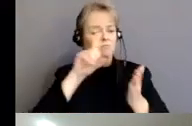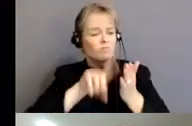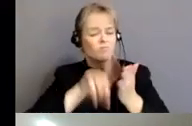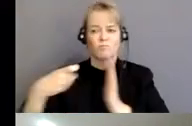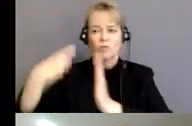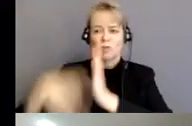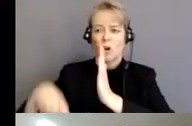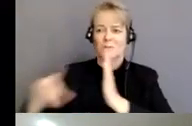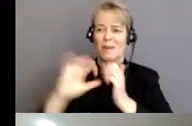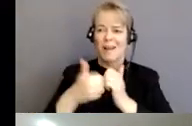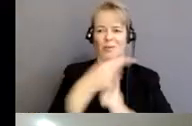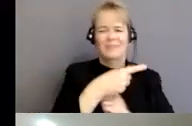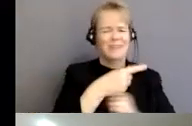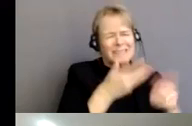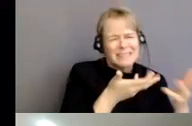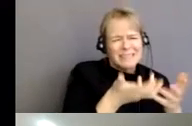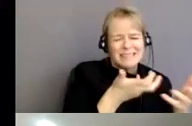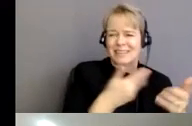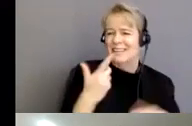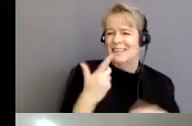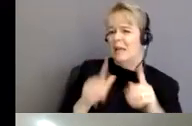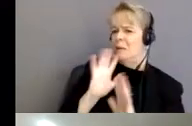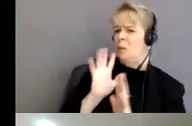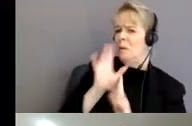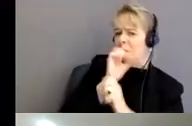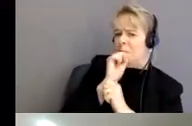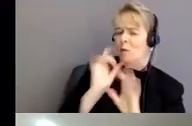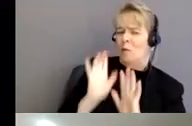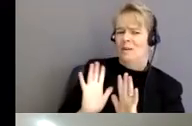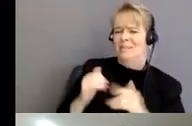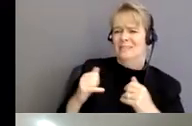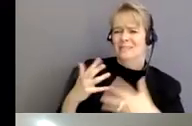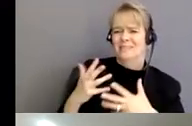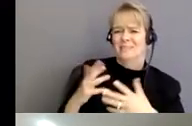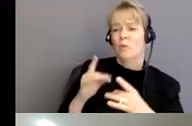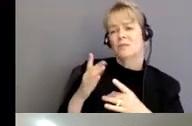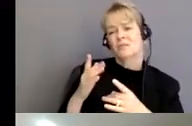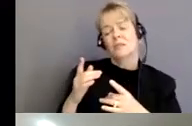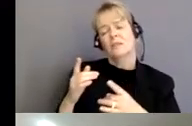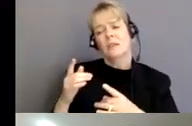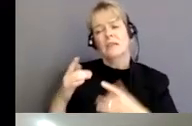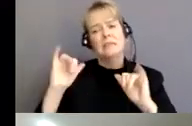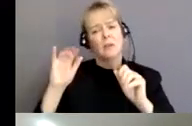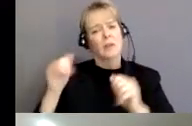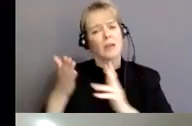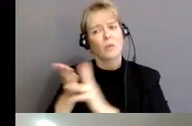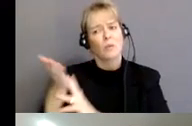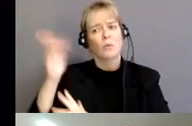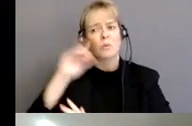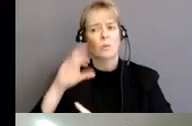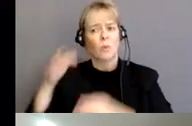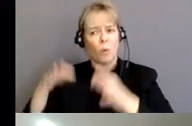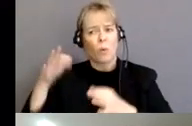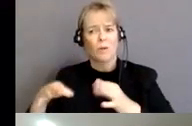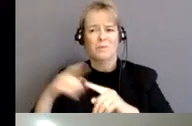fact that it still can't go through the court system, because many cases still do. It just makes it maybe a little bit more complicated to prosecute. But